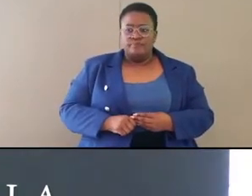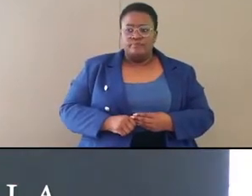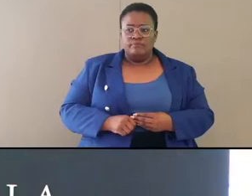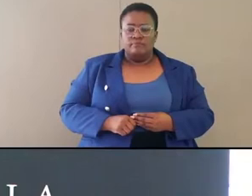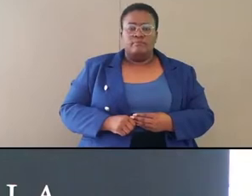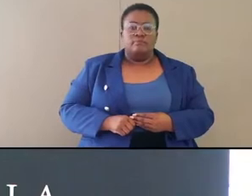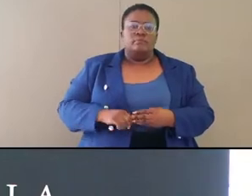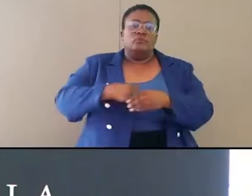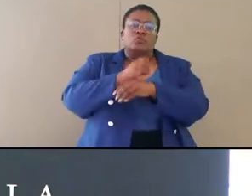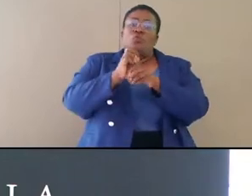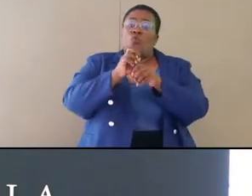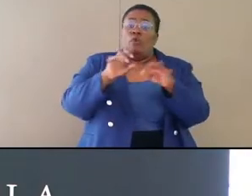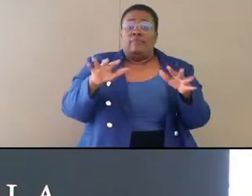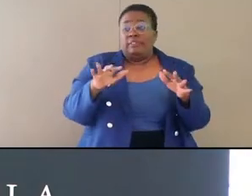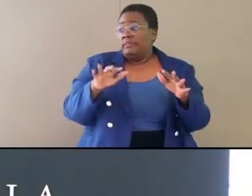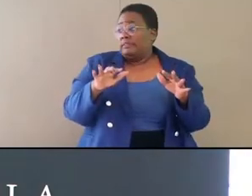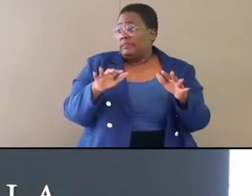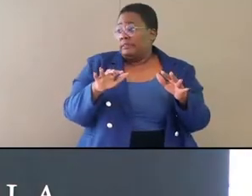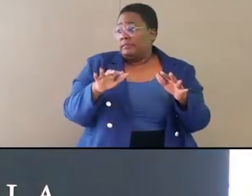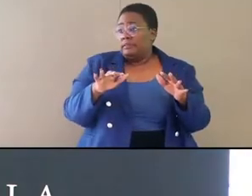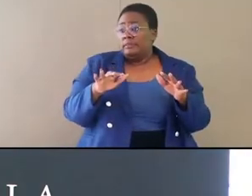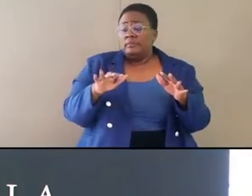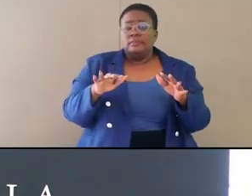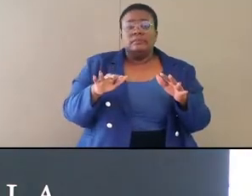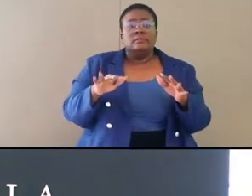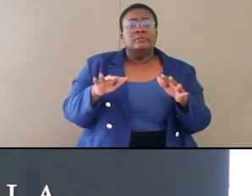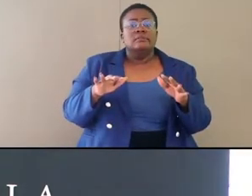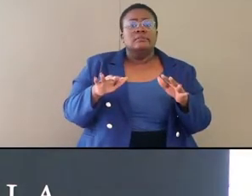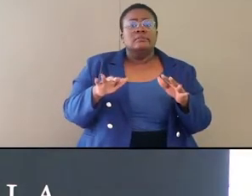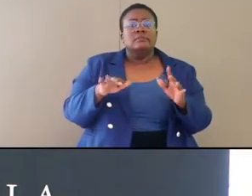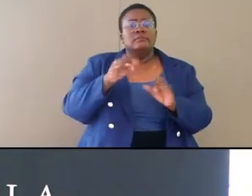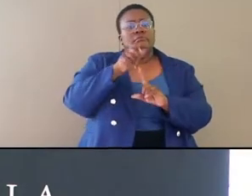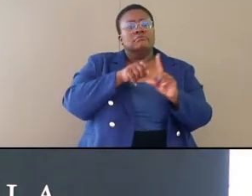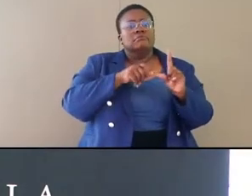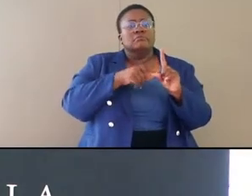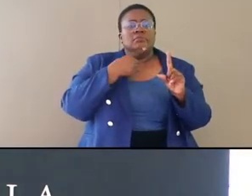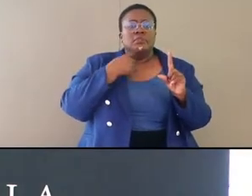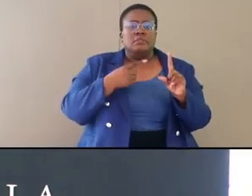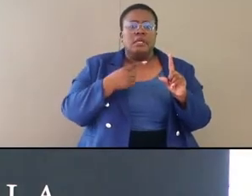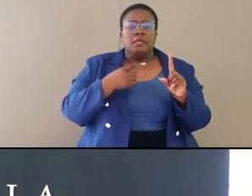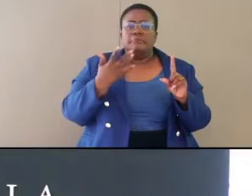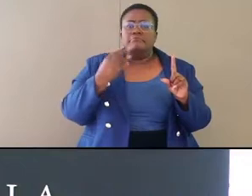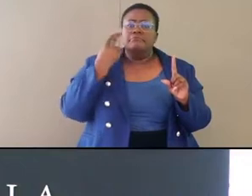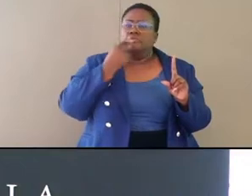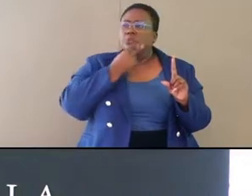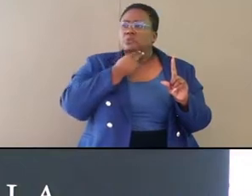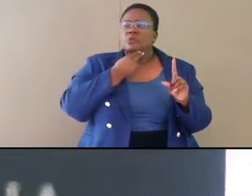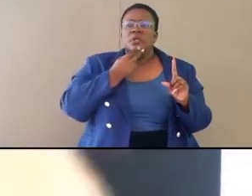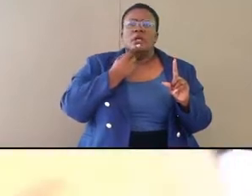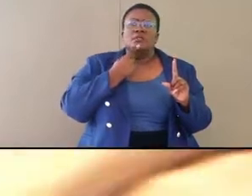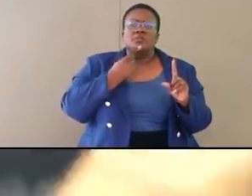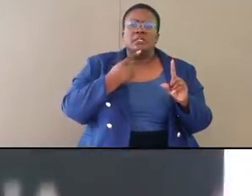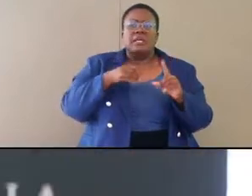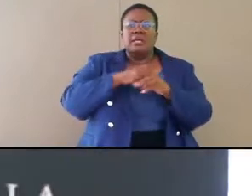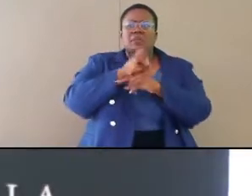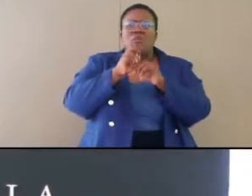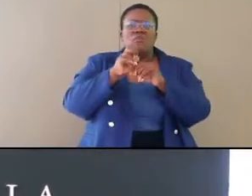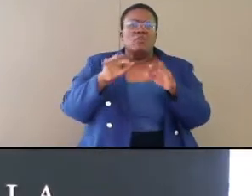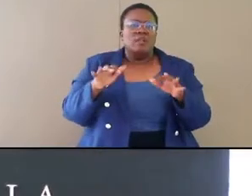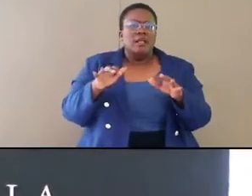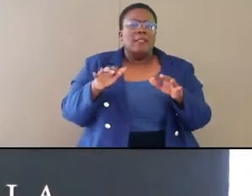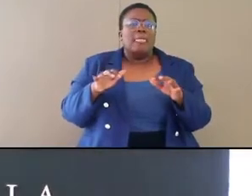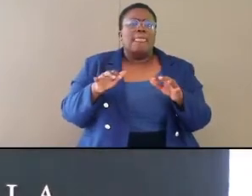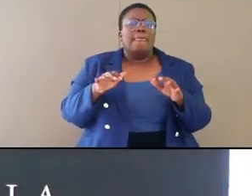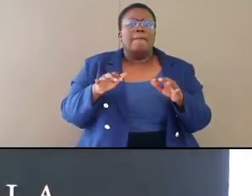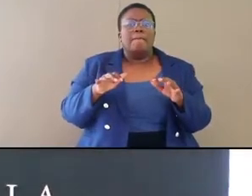COVID-19. Somebody said, it's not nice to say it was COVID-19 that pushed us